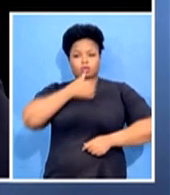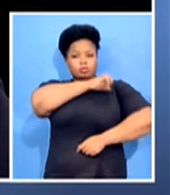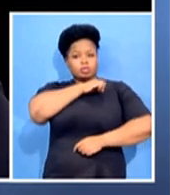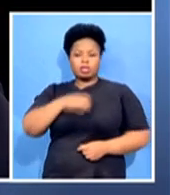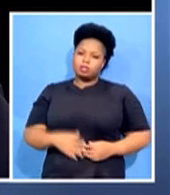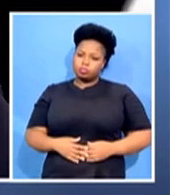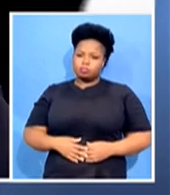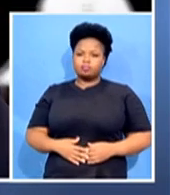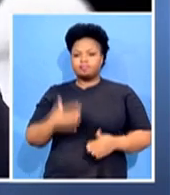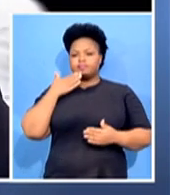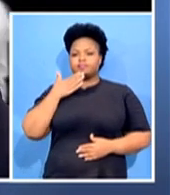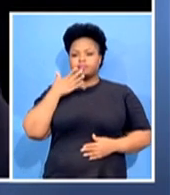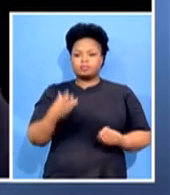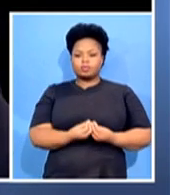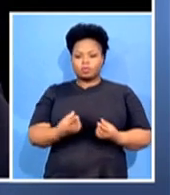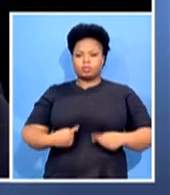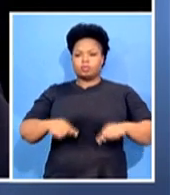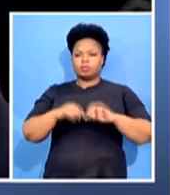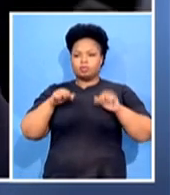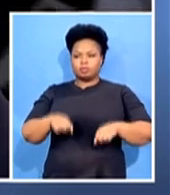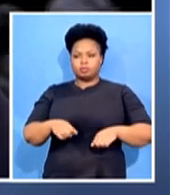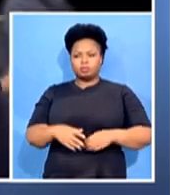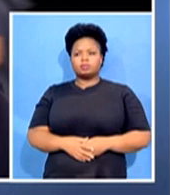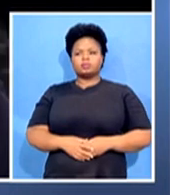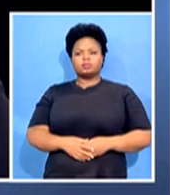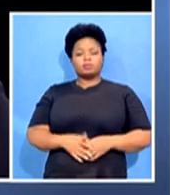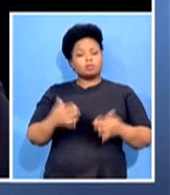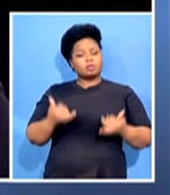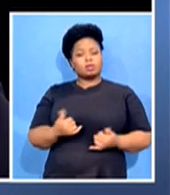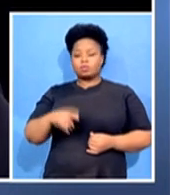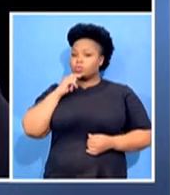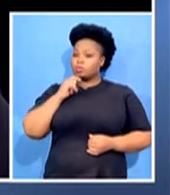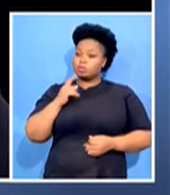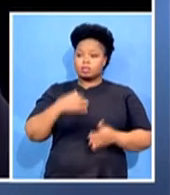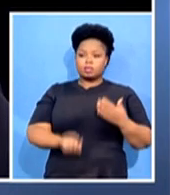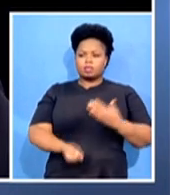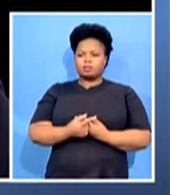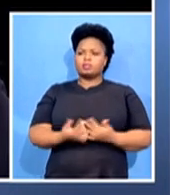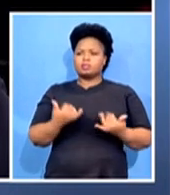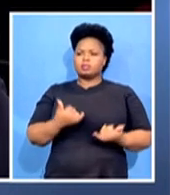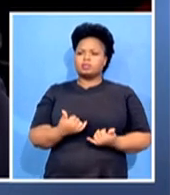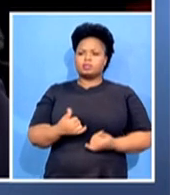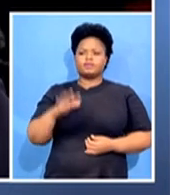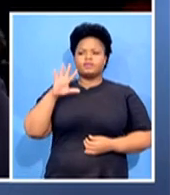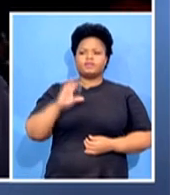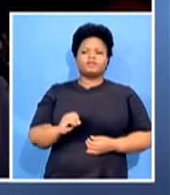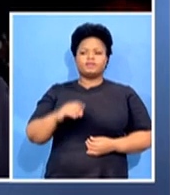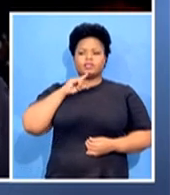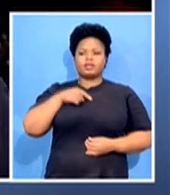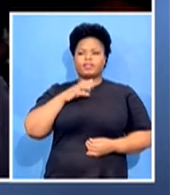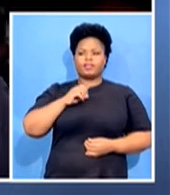on. Look, we just passed this grim milestone of 50,000 fatalities due to